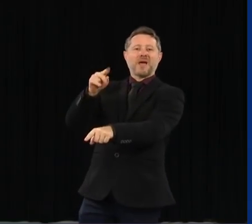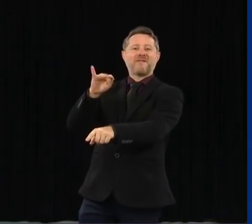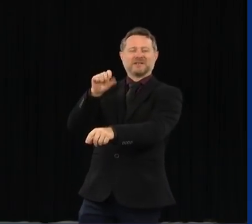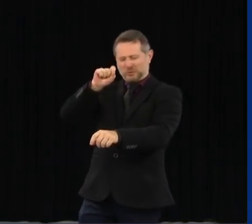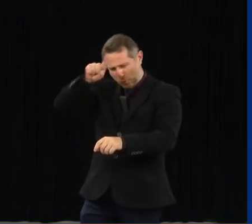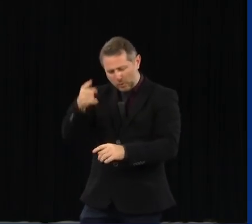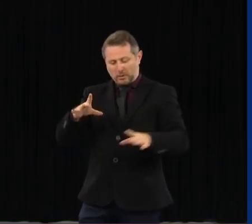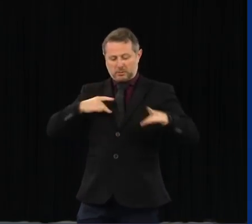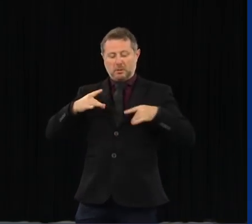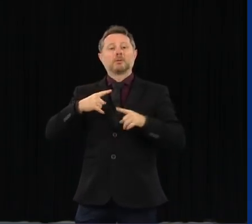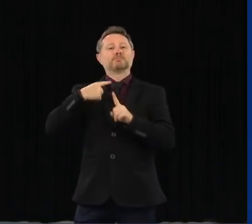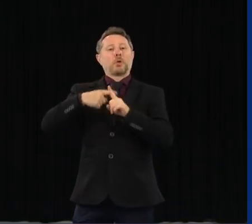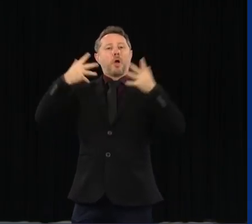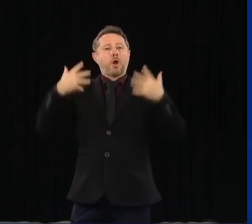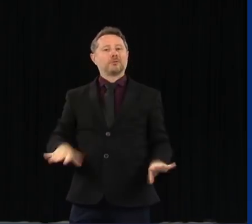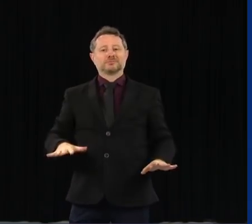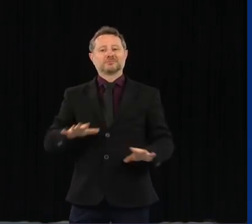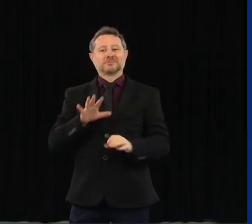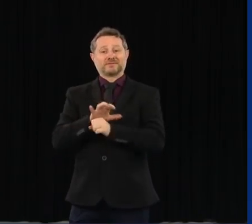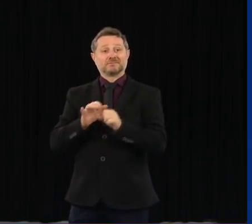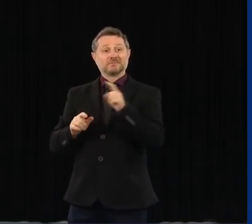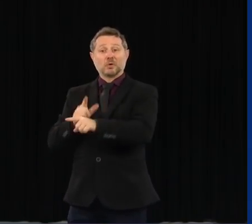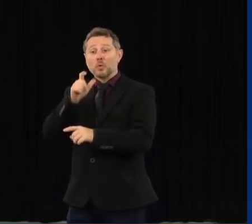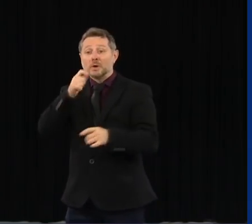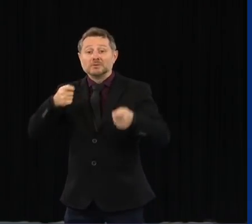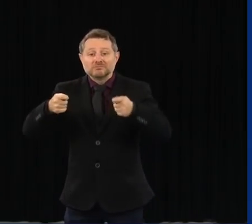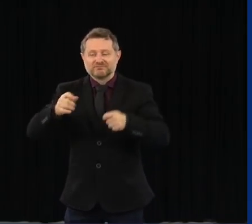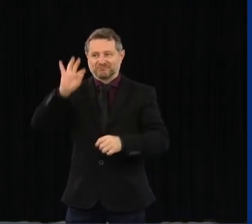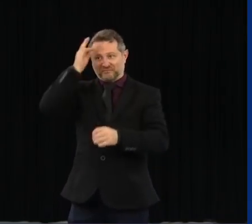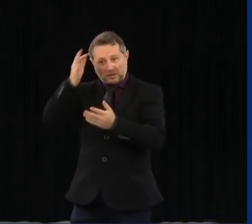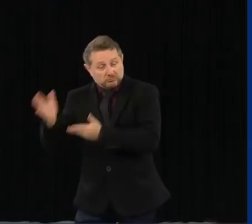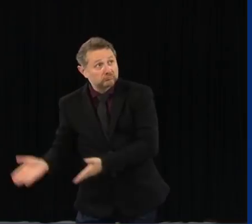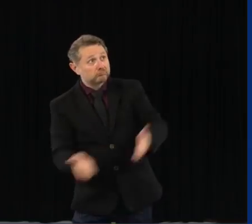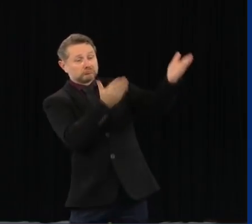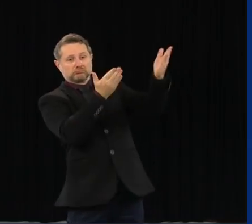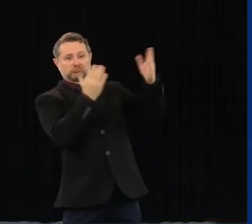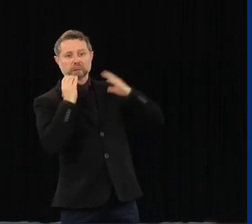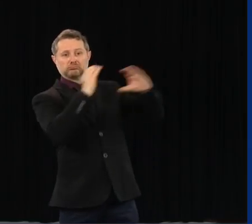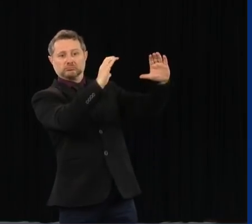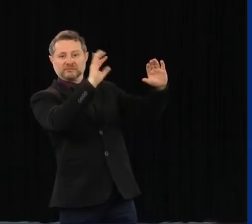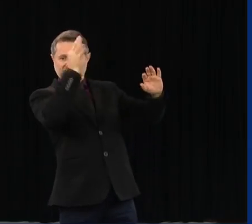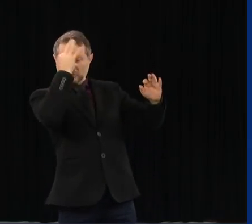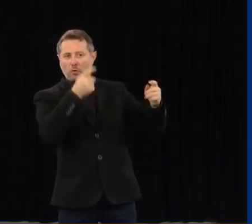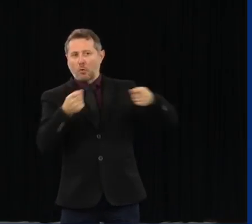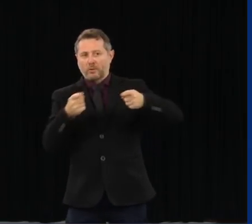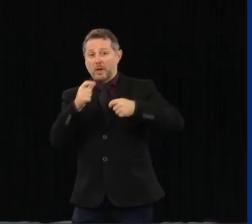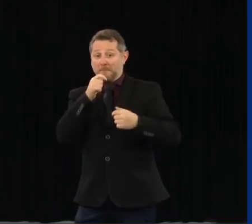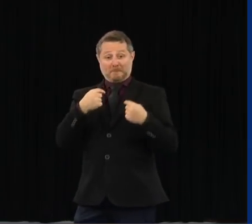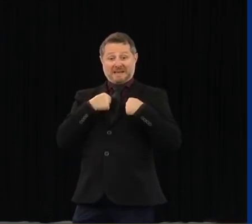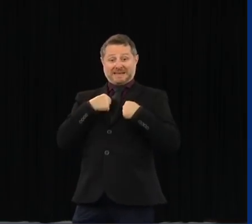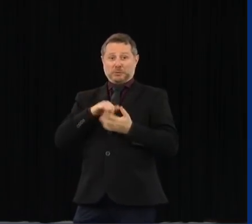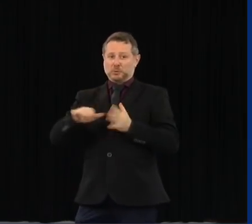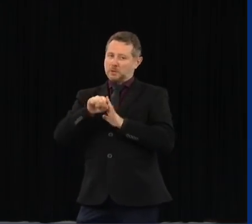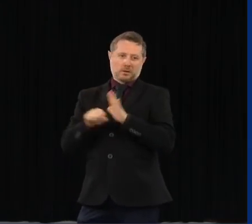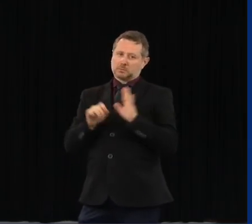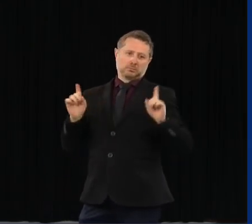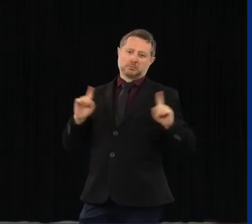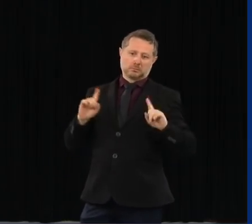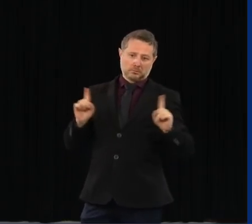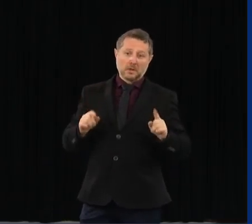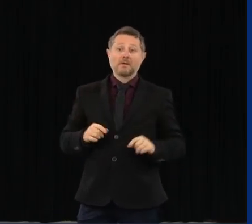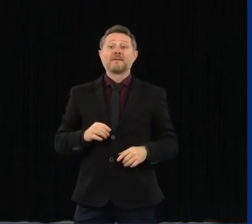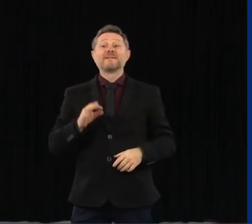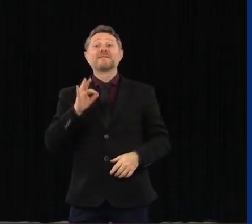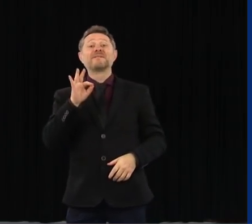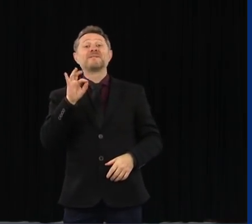It's federally run. Frankly, the federal agencies were not eager to do that. FEMA was not eager to do